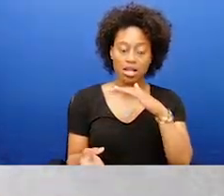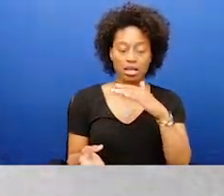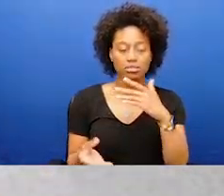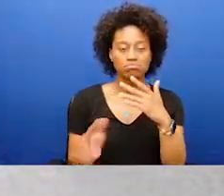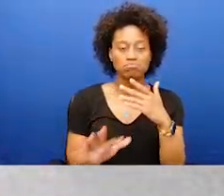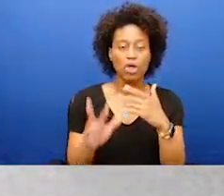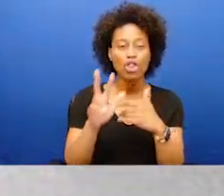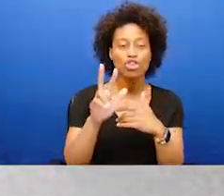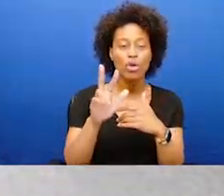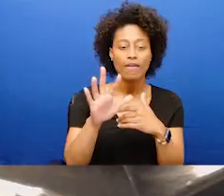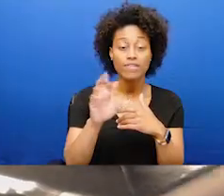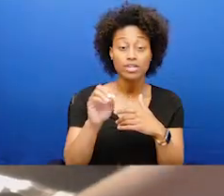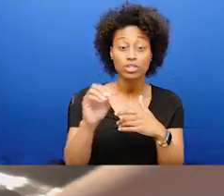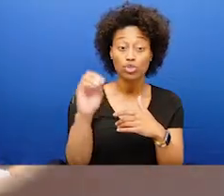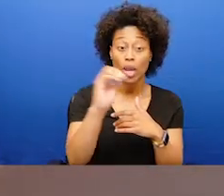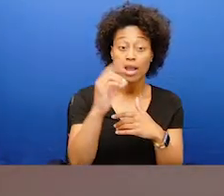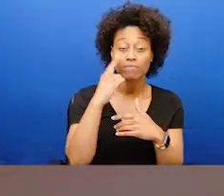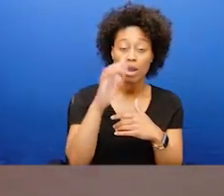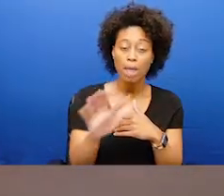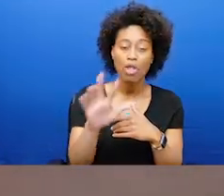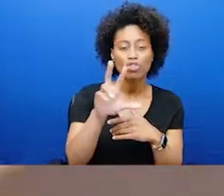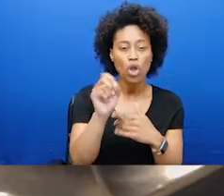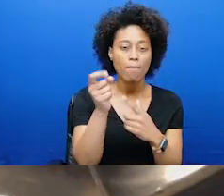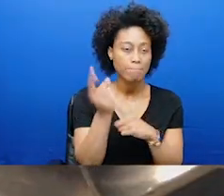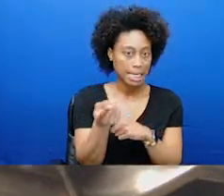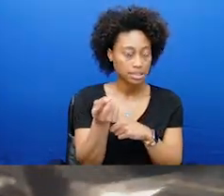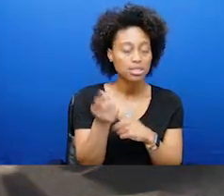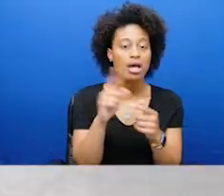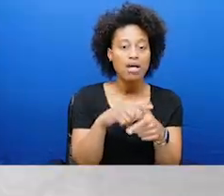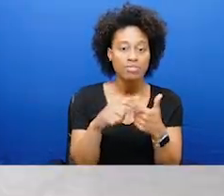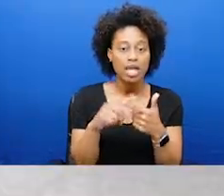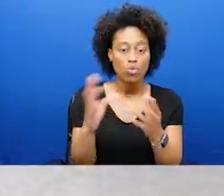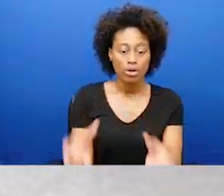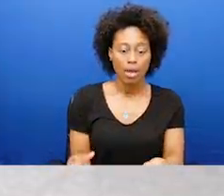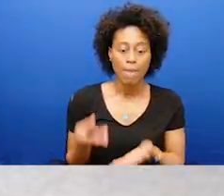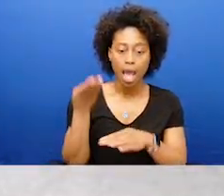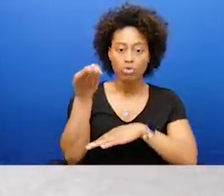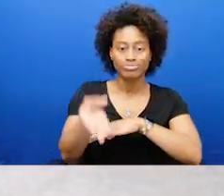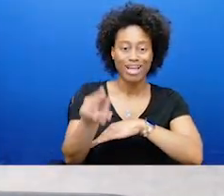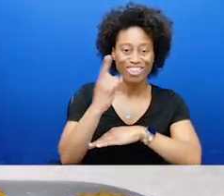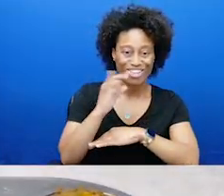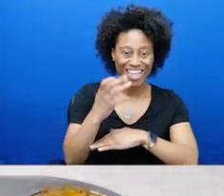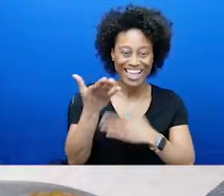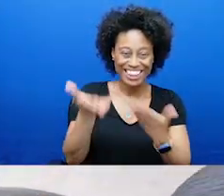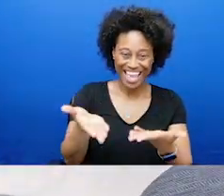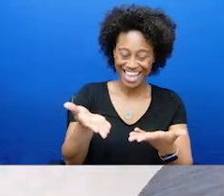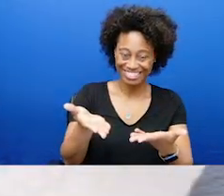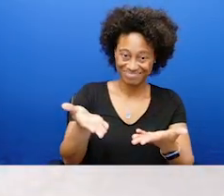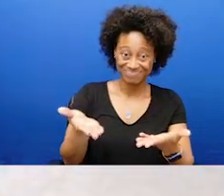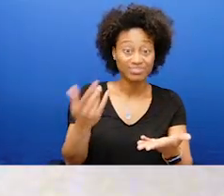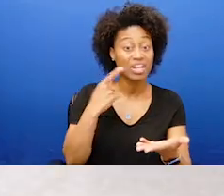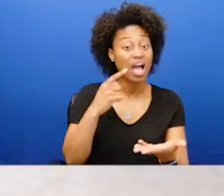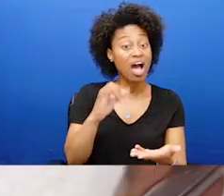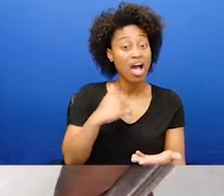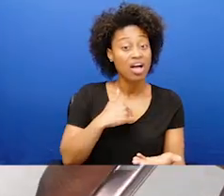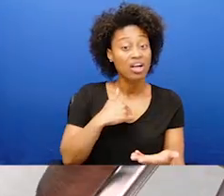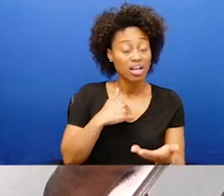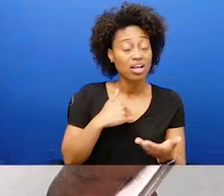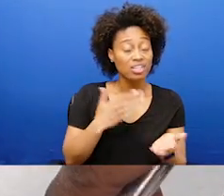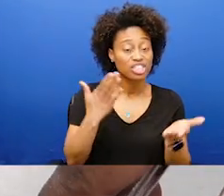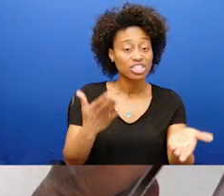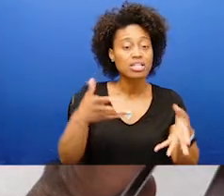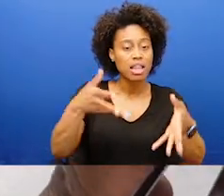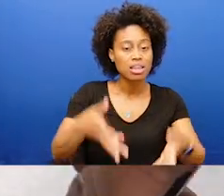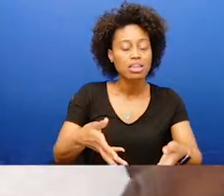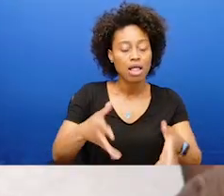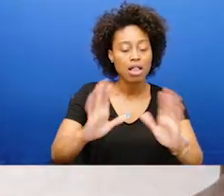Now these go in the oven to bake at 350 for about 30 minutes, and they were going to come out looking just